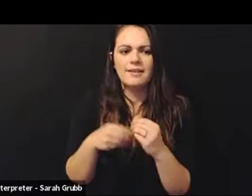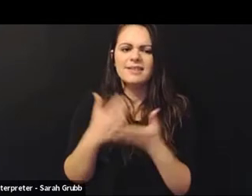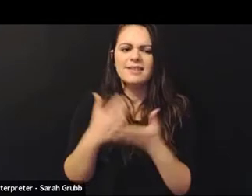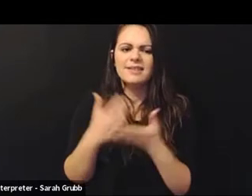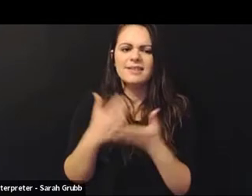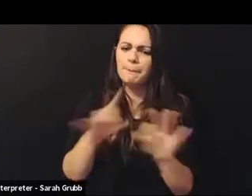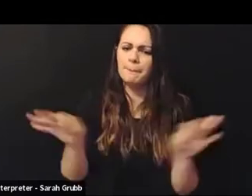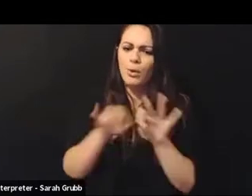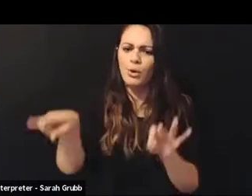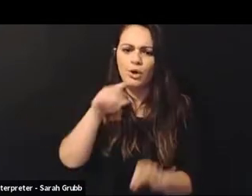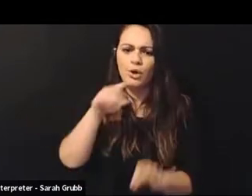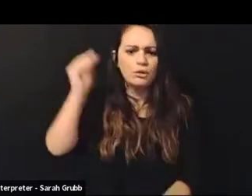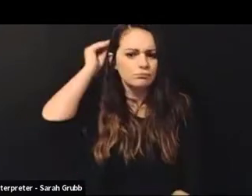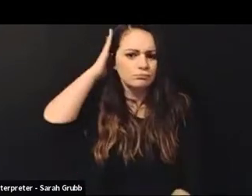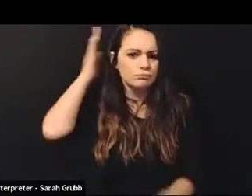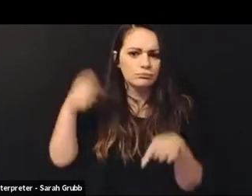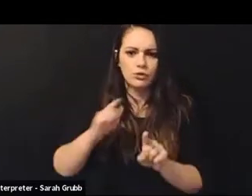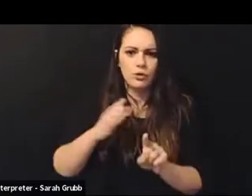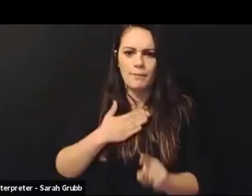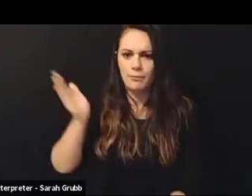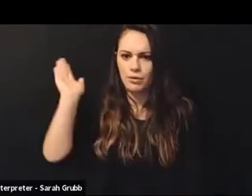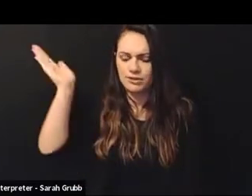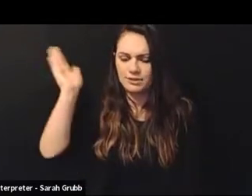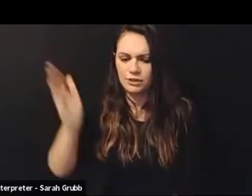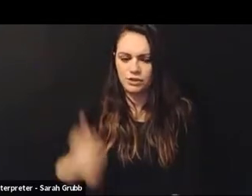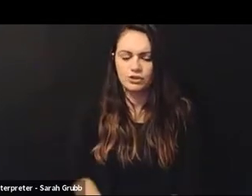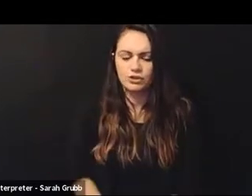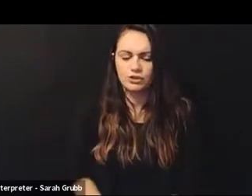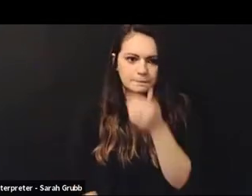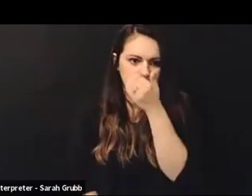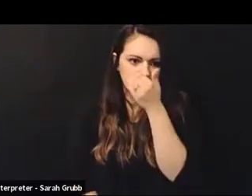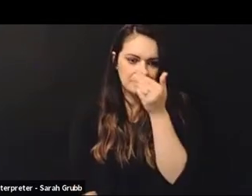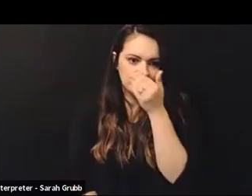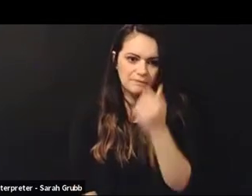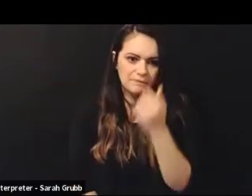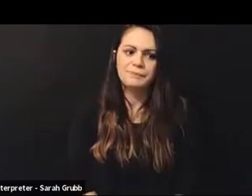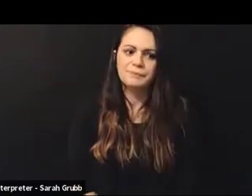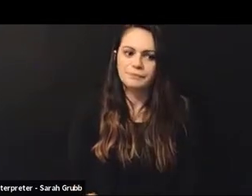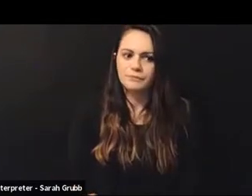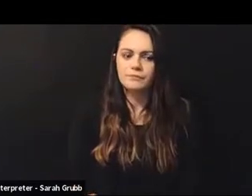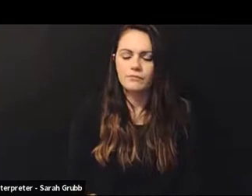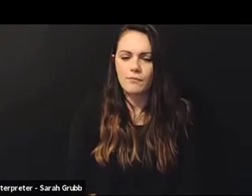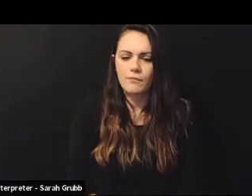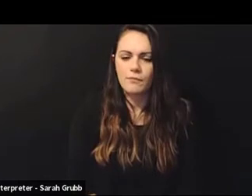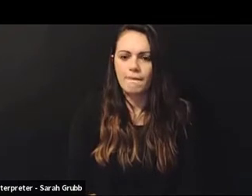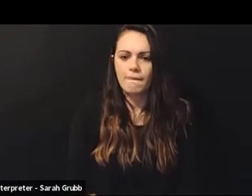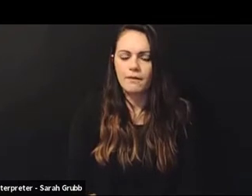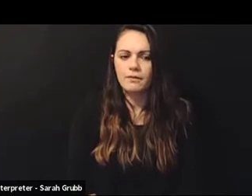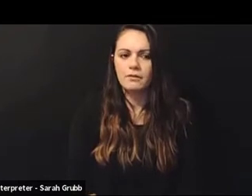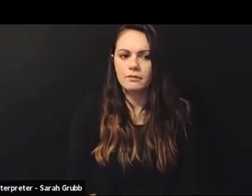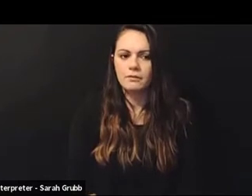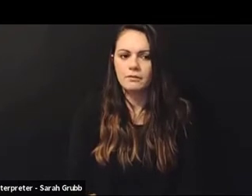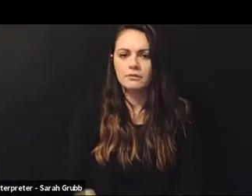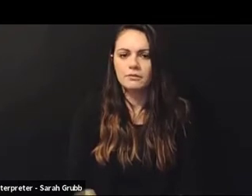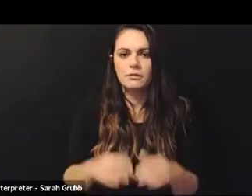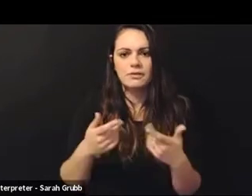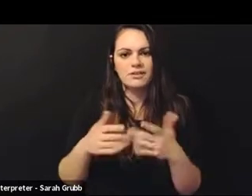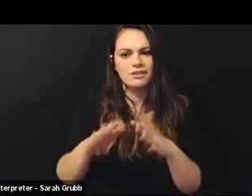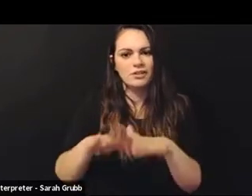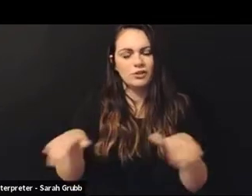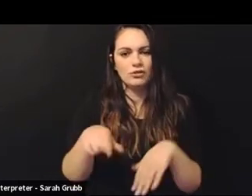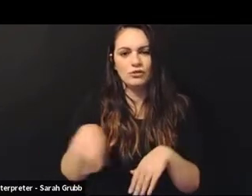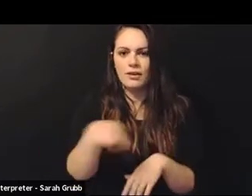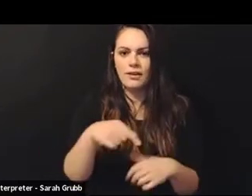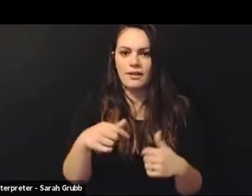during this presentation is, and just when you think about kids who have autism or who are deafblind, is they're